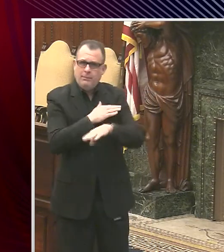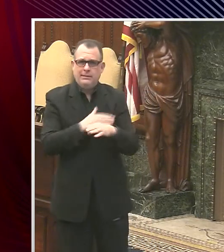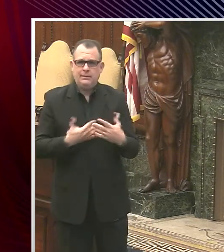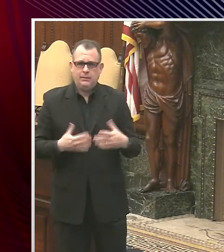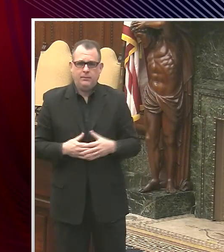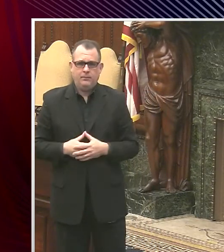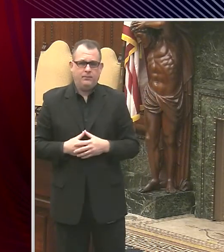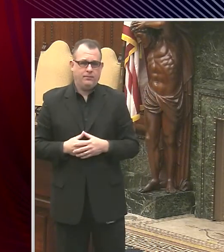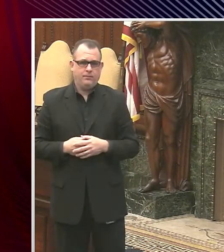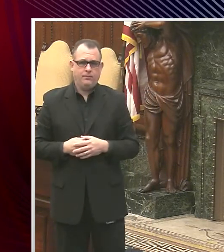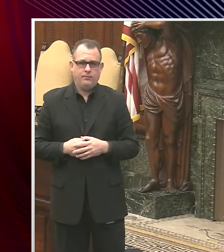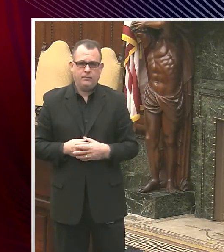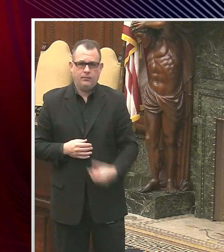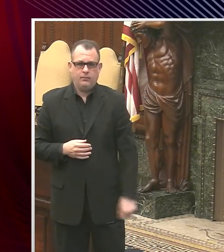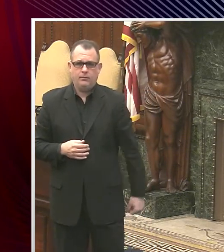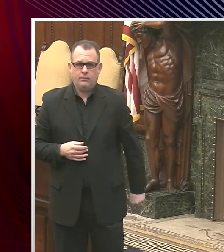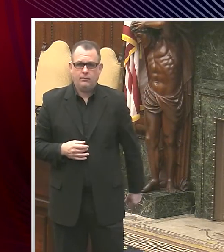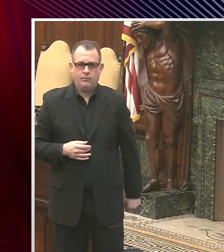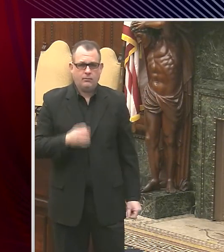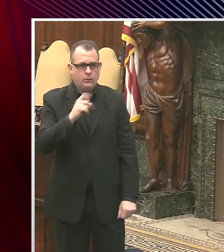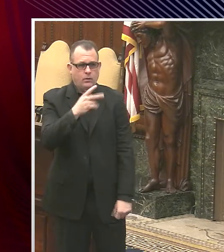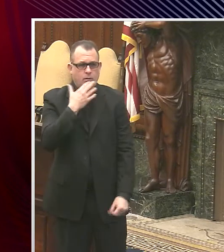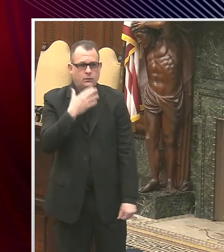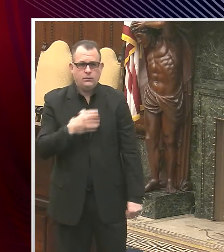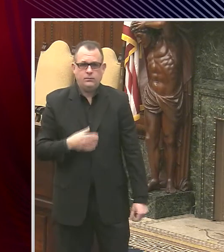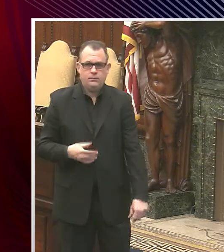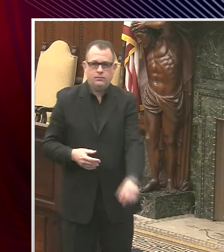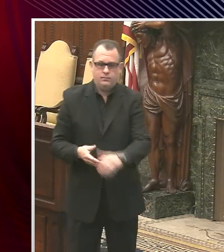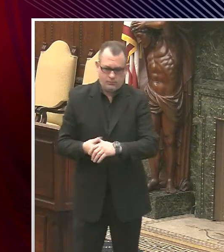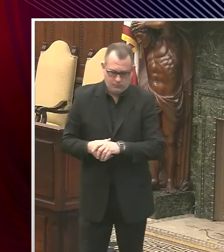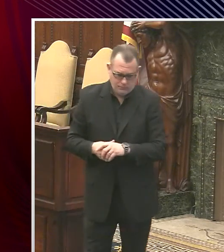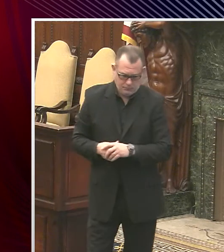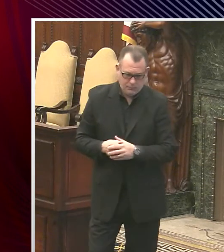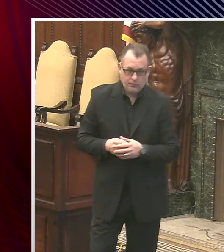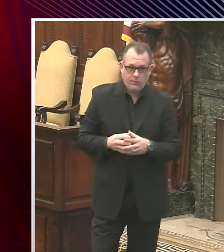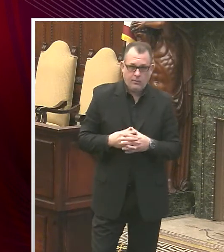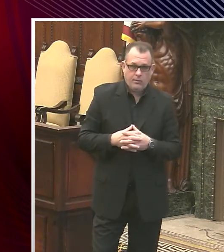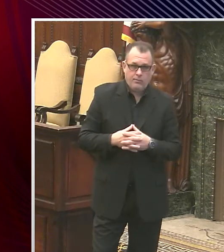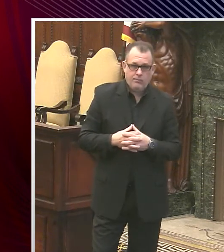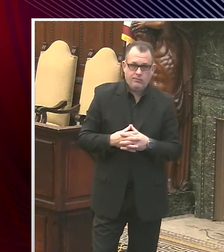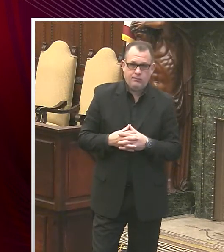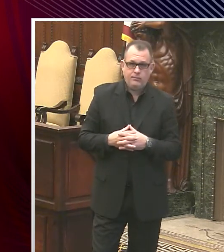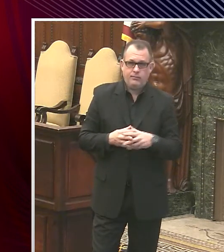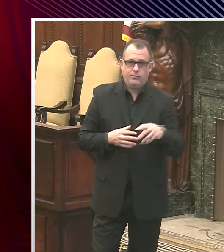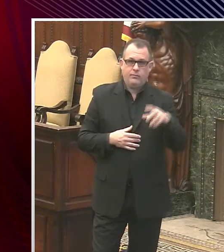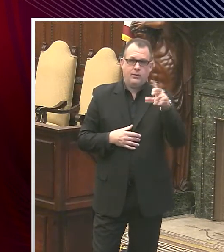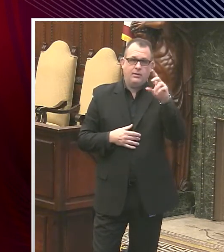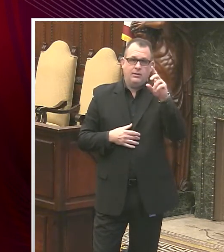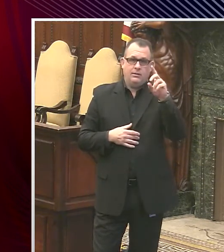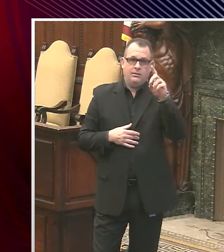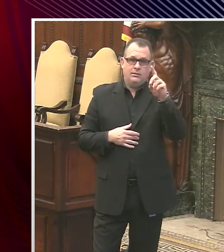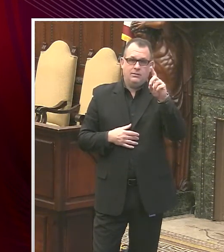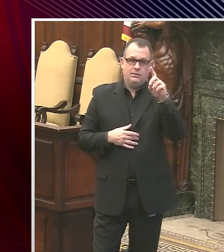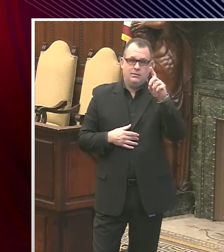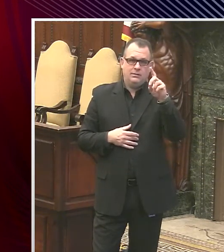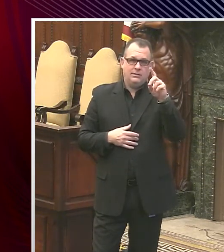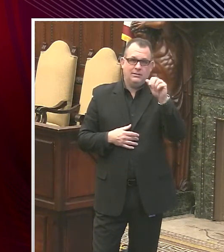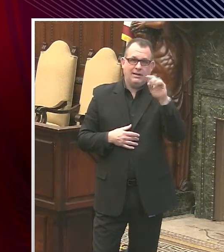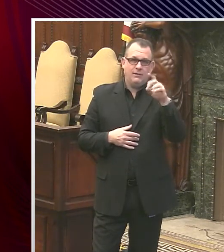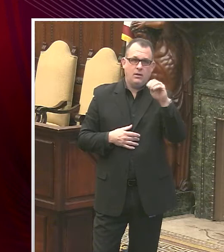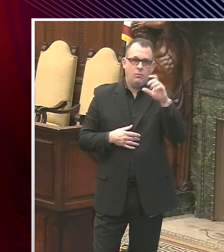available. All right. Thank you, Mike. Sure. Let's go to David Melandra of Philly Sports Network.